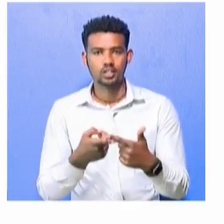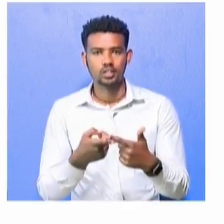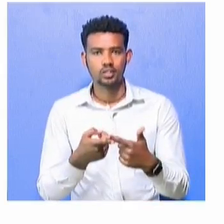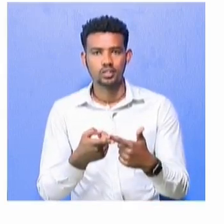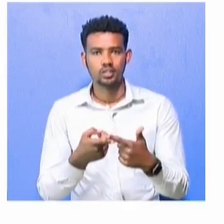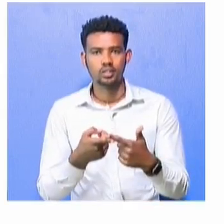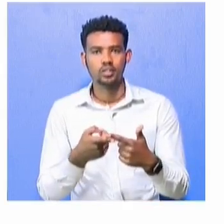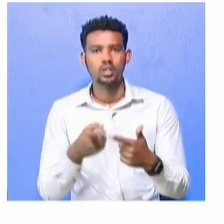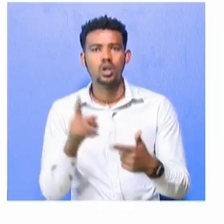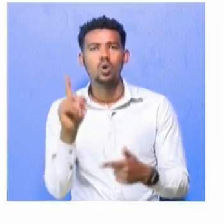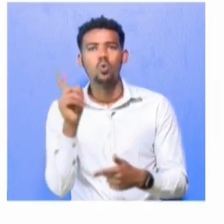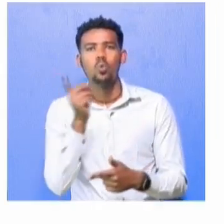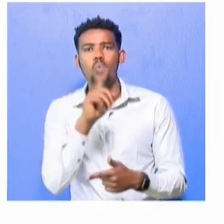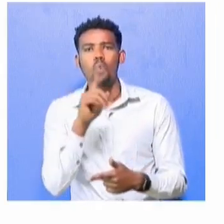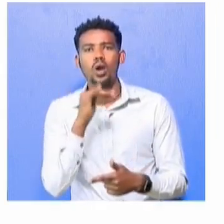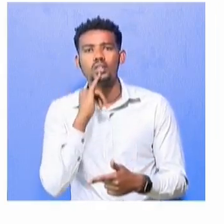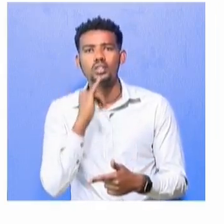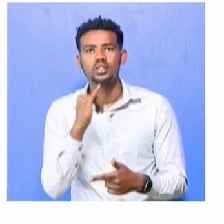announcement?